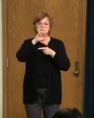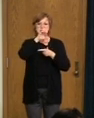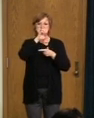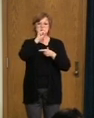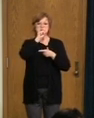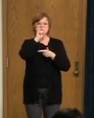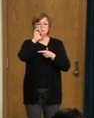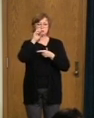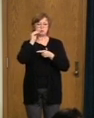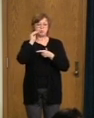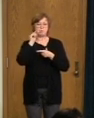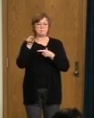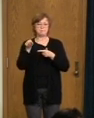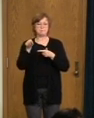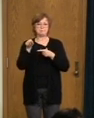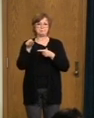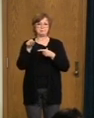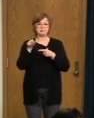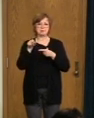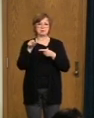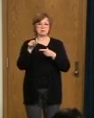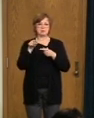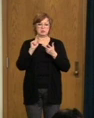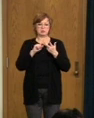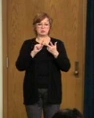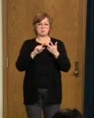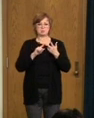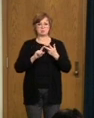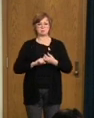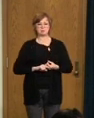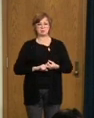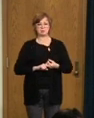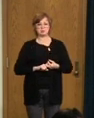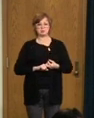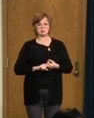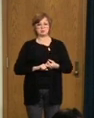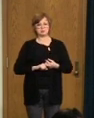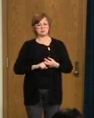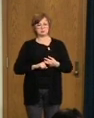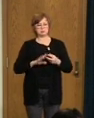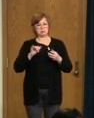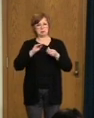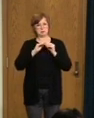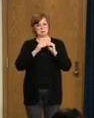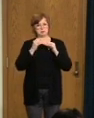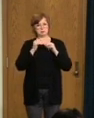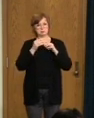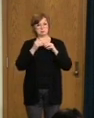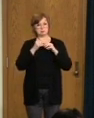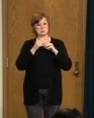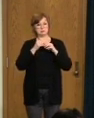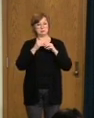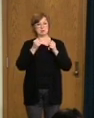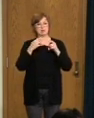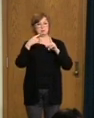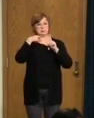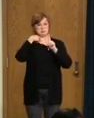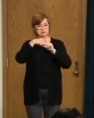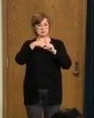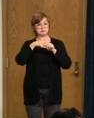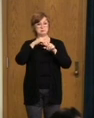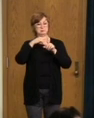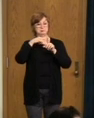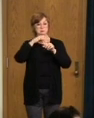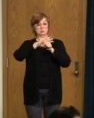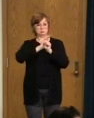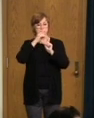think the levels of test positivity, cases per 100,000 are concerning, and we need to be extremely careful over the